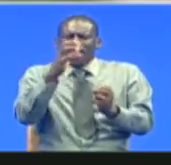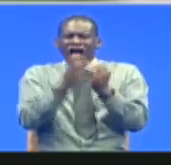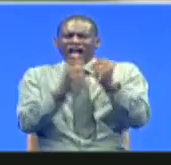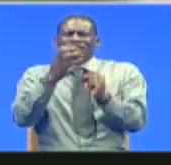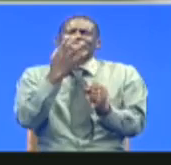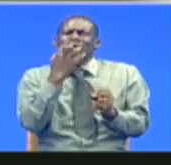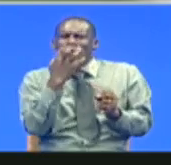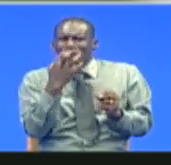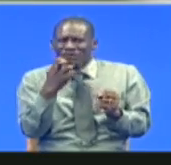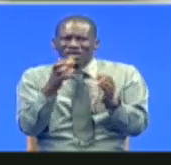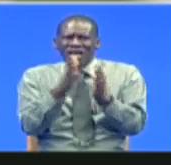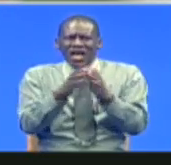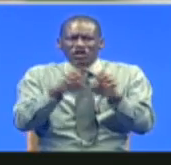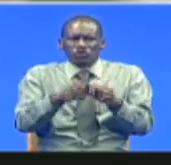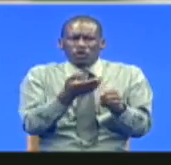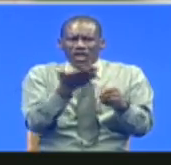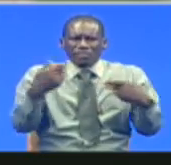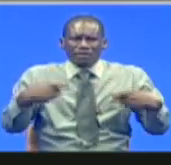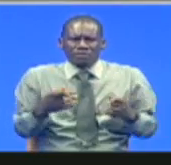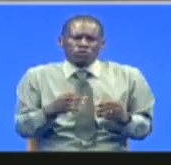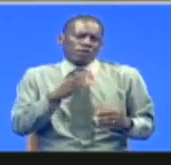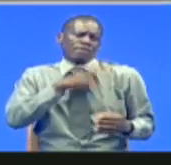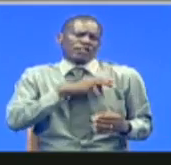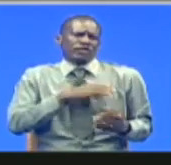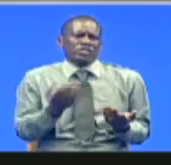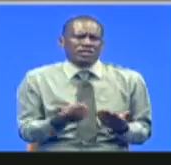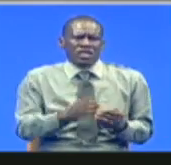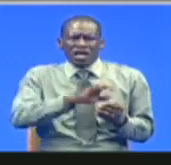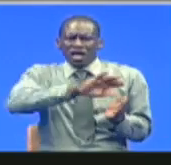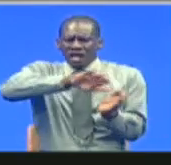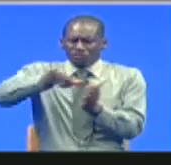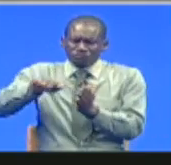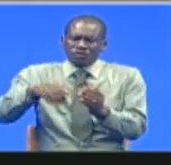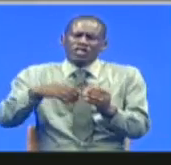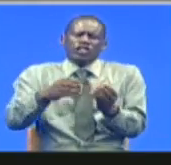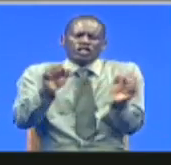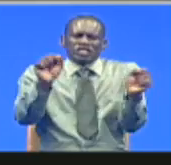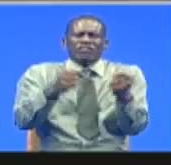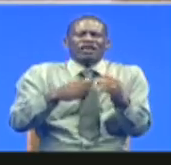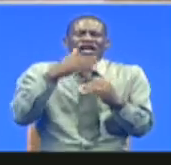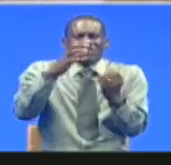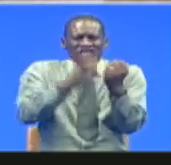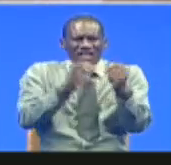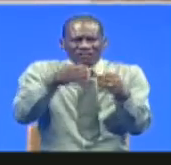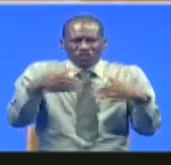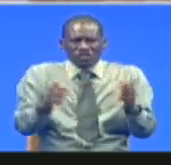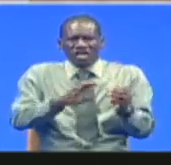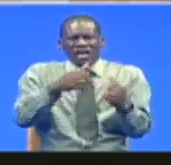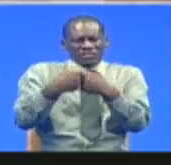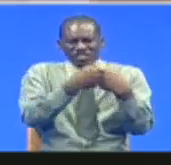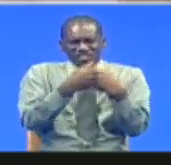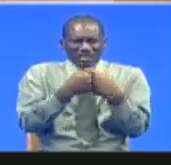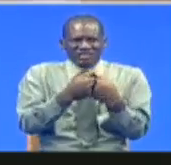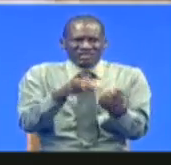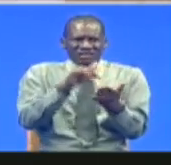na wasafirishaji pia watafaindika. Aside from the post-harvest losses, another challenge that stares the farmers in the face is that